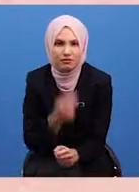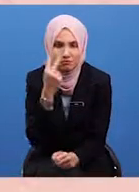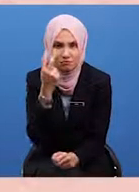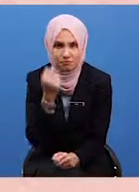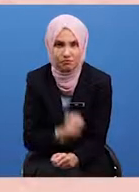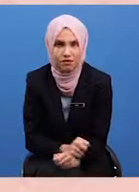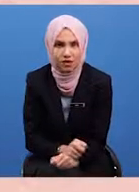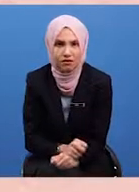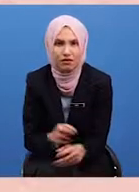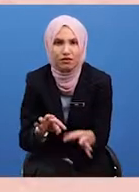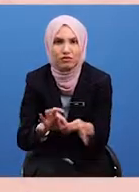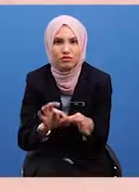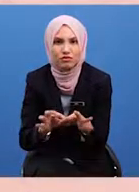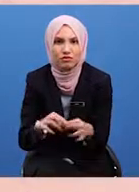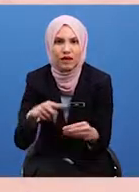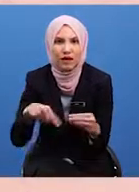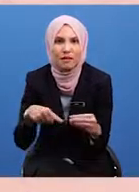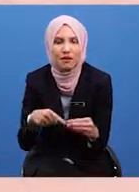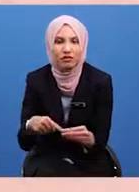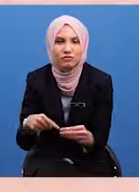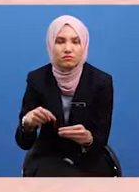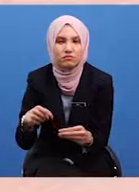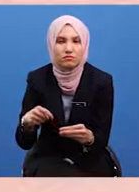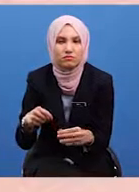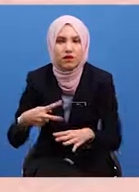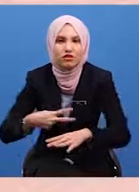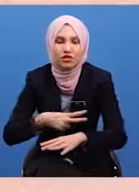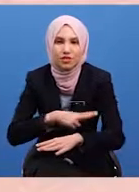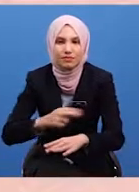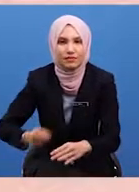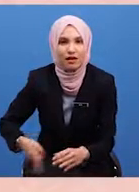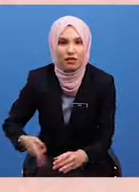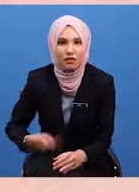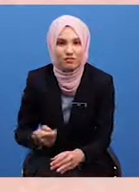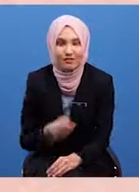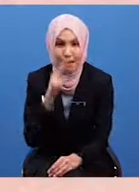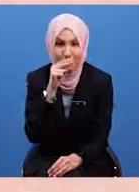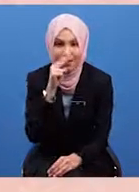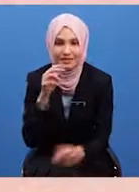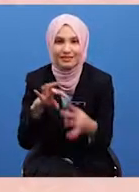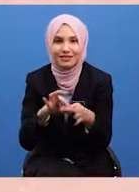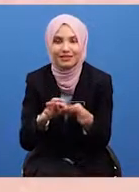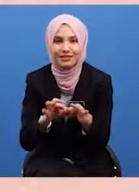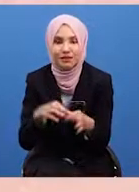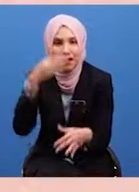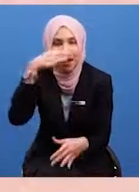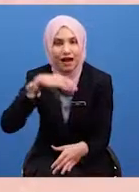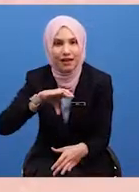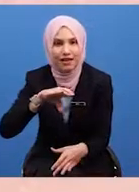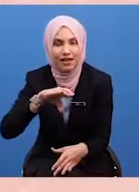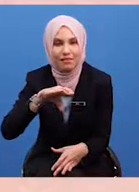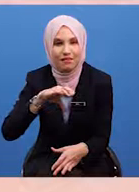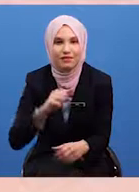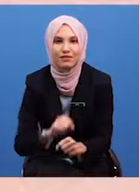story about a sheepdog in flood, and Joss writes a funny story about an elephant that has escaped from